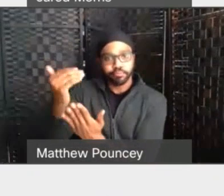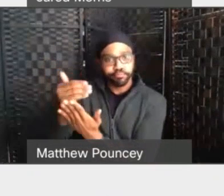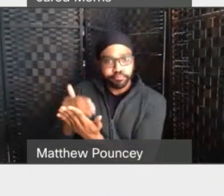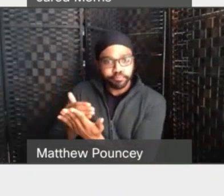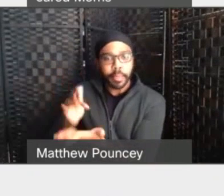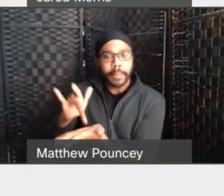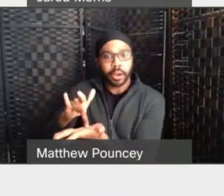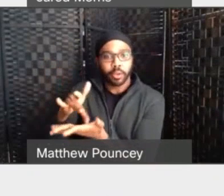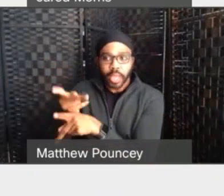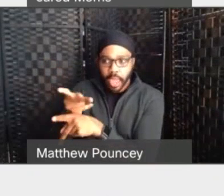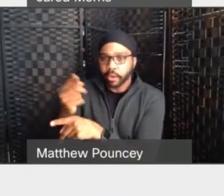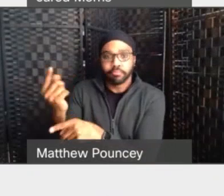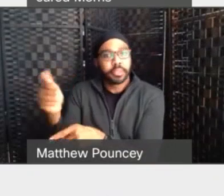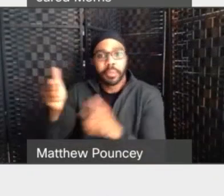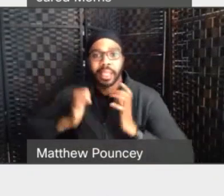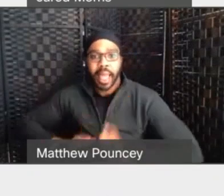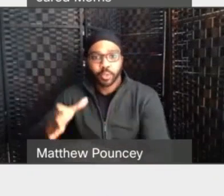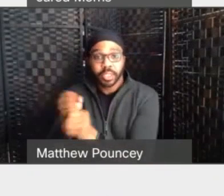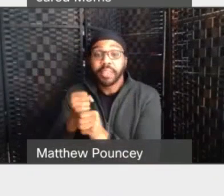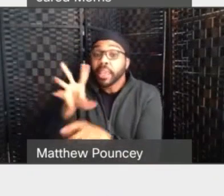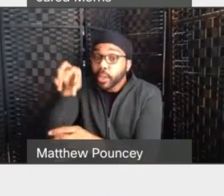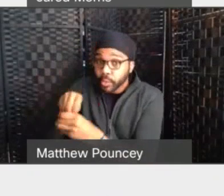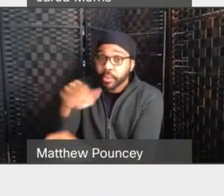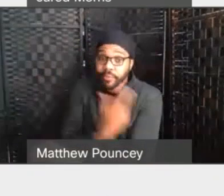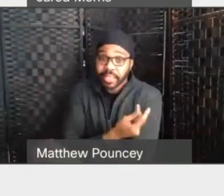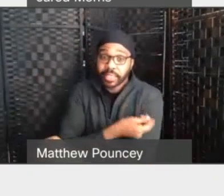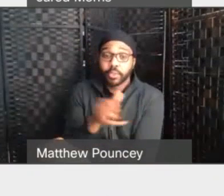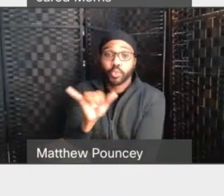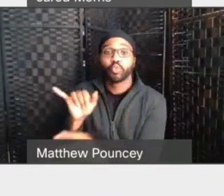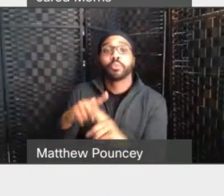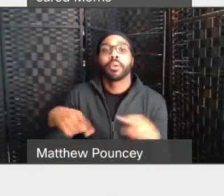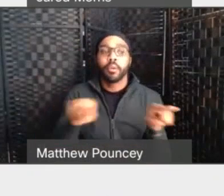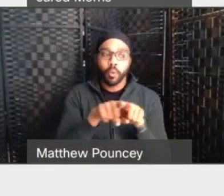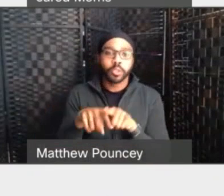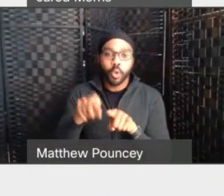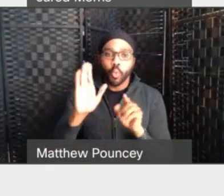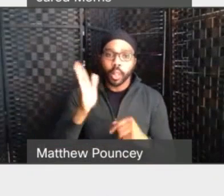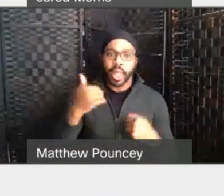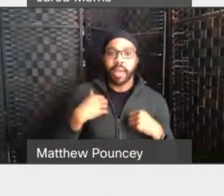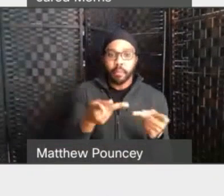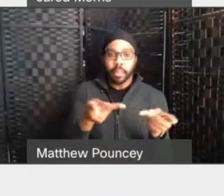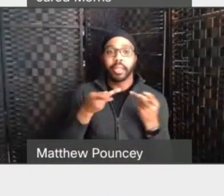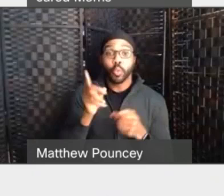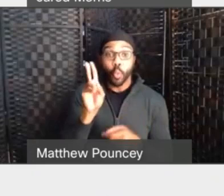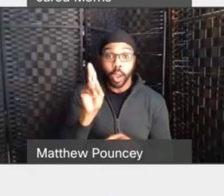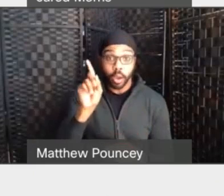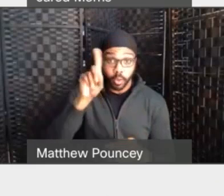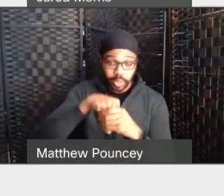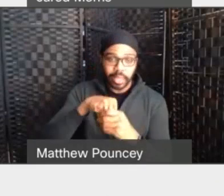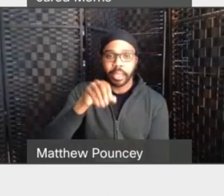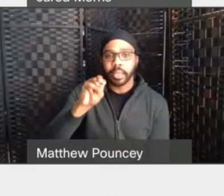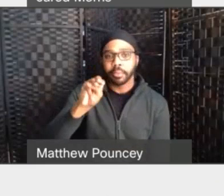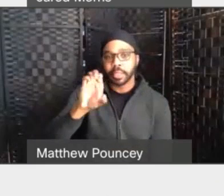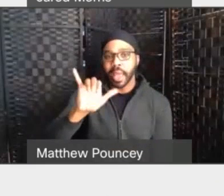that someone's received, including a vaccine they've received, but we're going to have a place on MCIS where